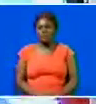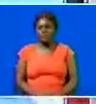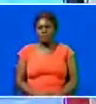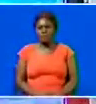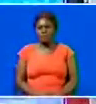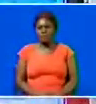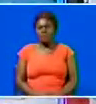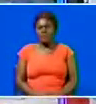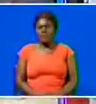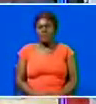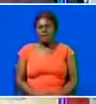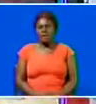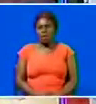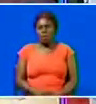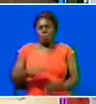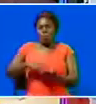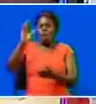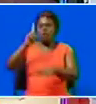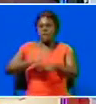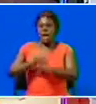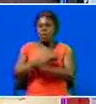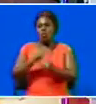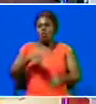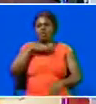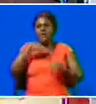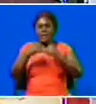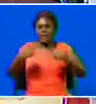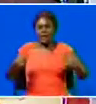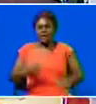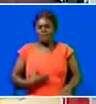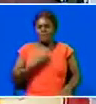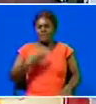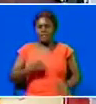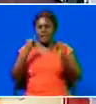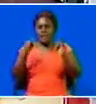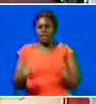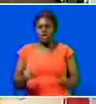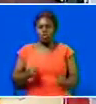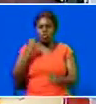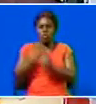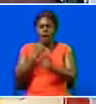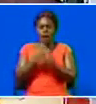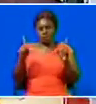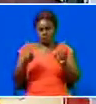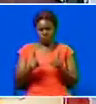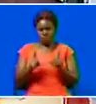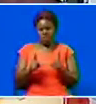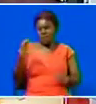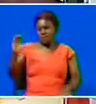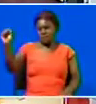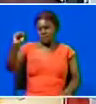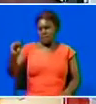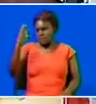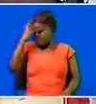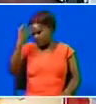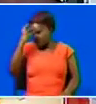There will be no extension on the government deadline for foreigners to renew their work permits. That is according to Interior Cabinet Secretary